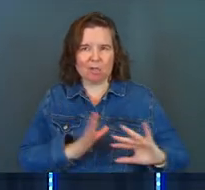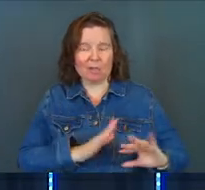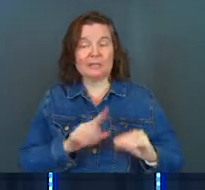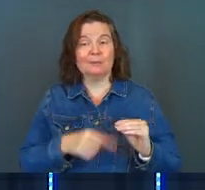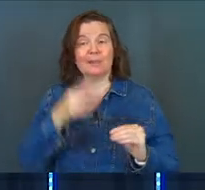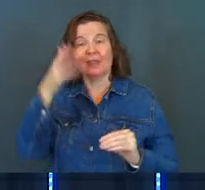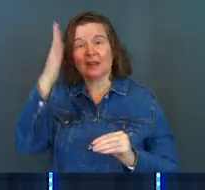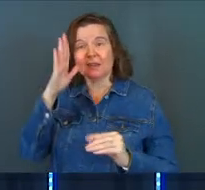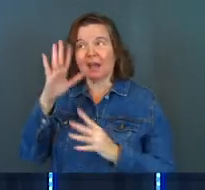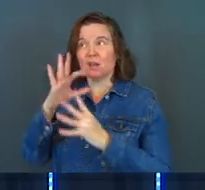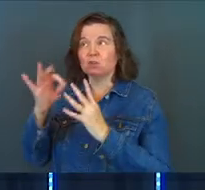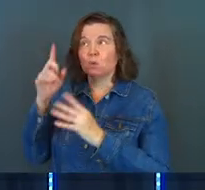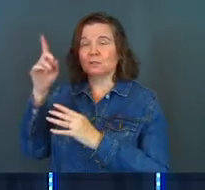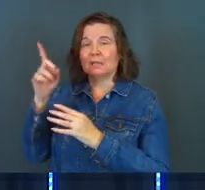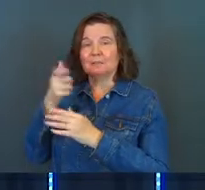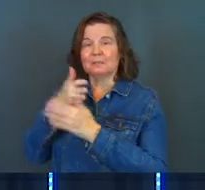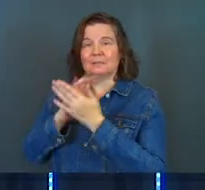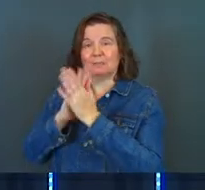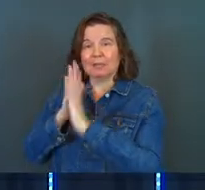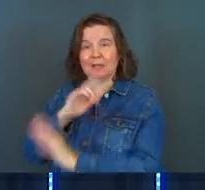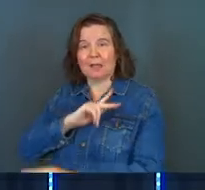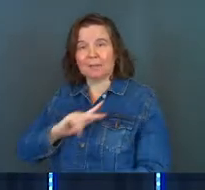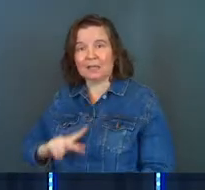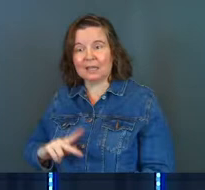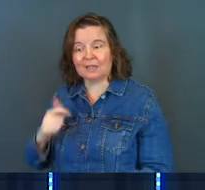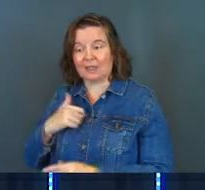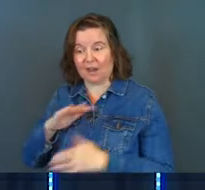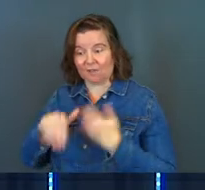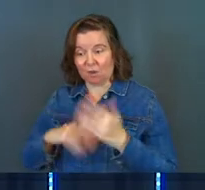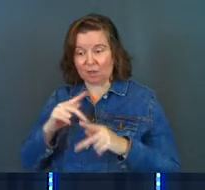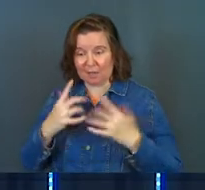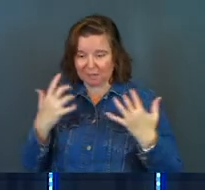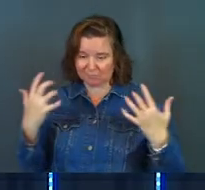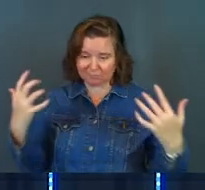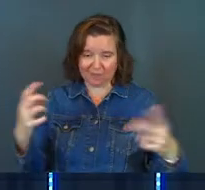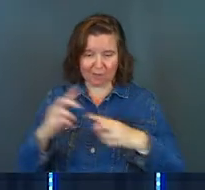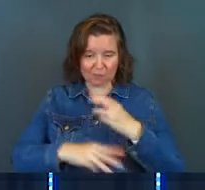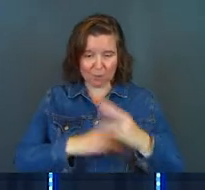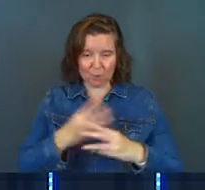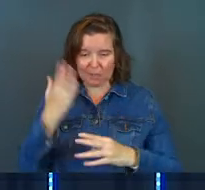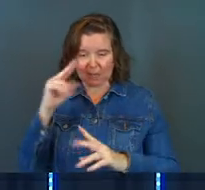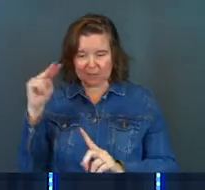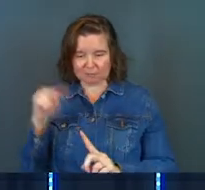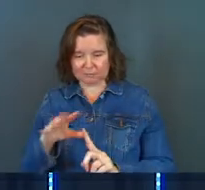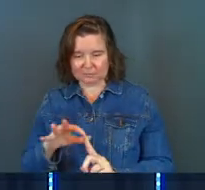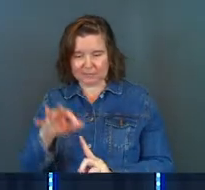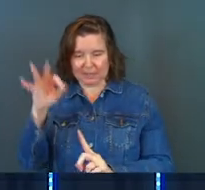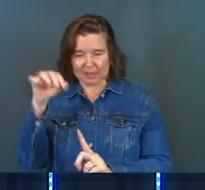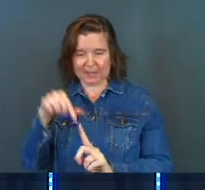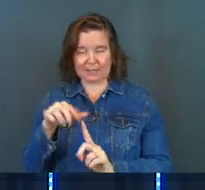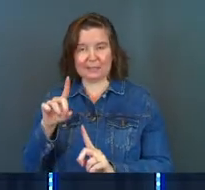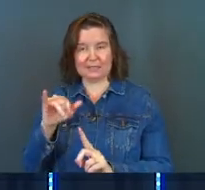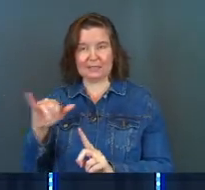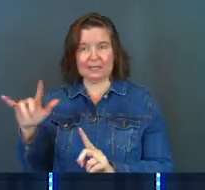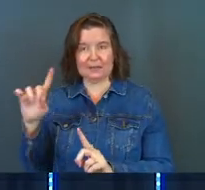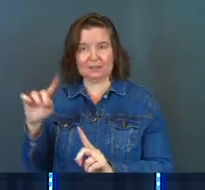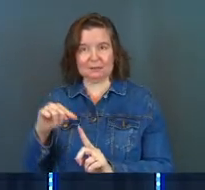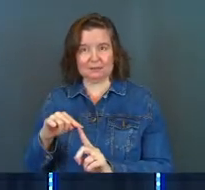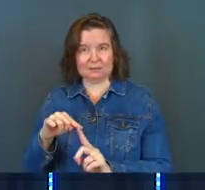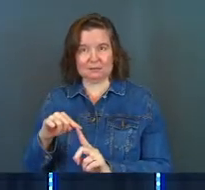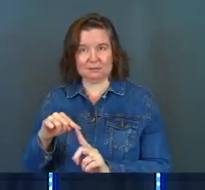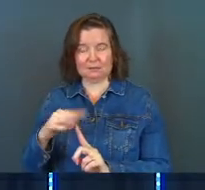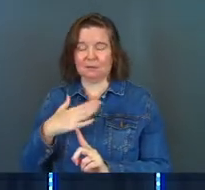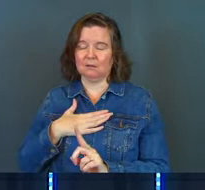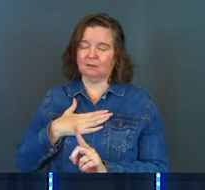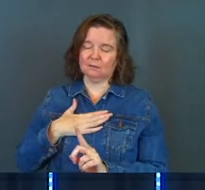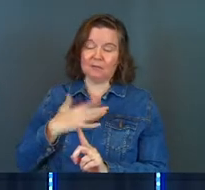fact that God chose him to be king. The fact that out of all the people in the world, God selected David.